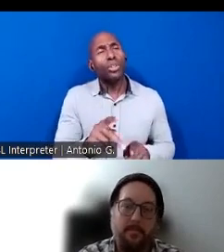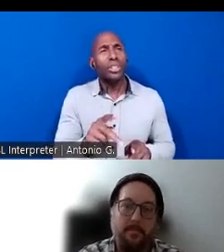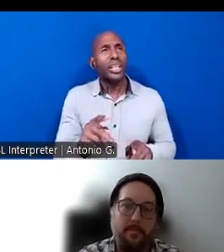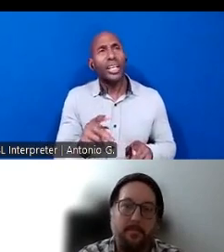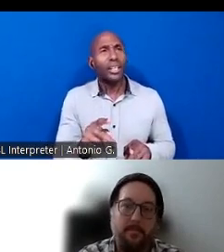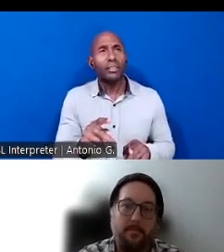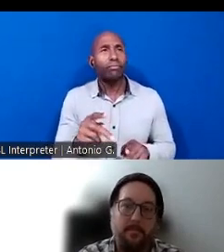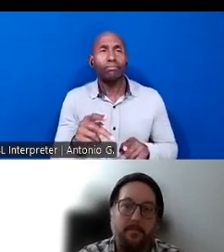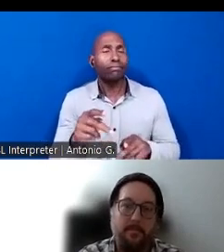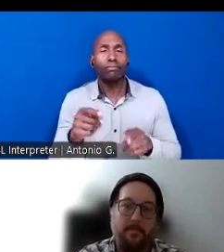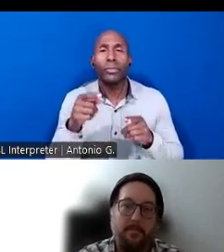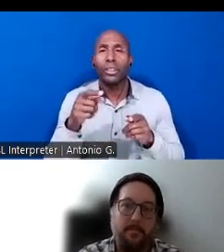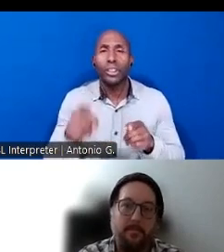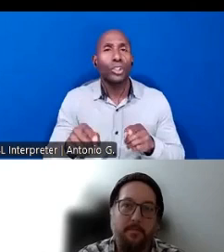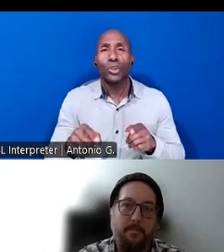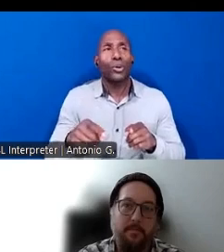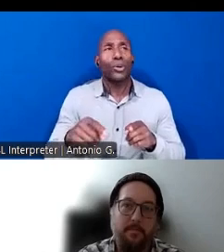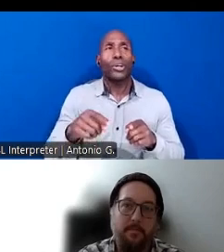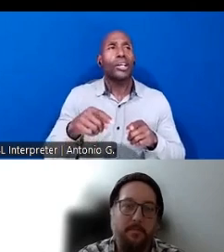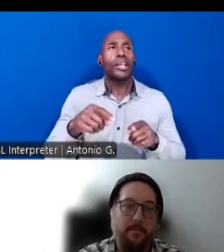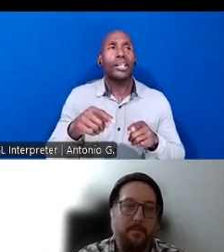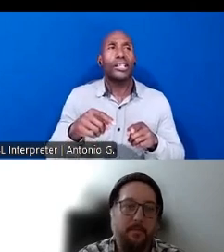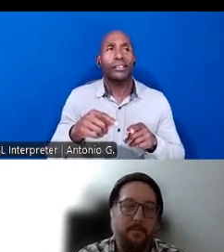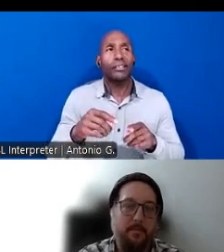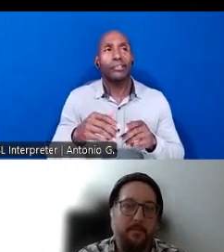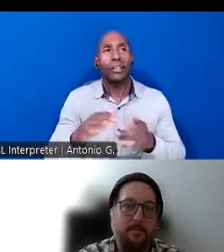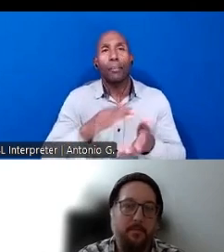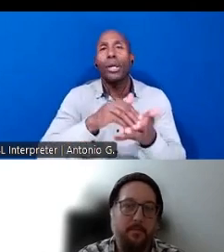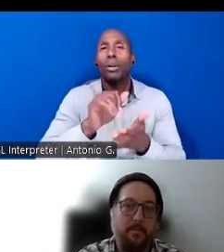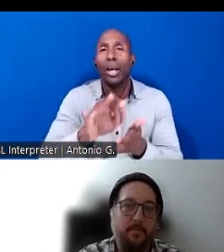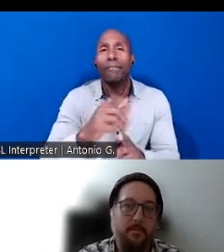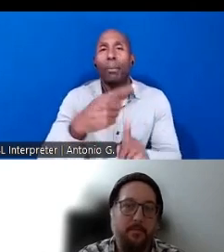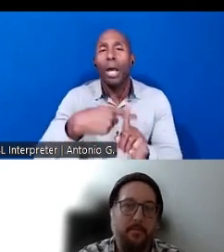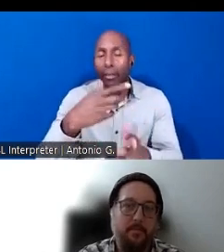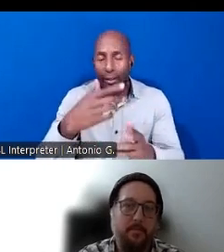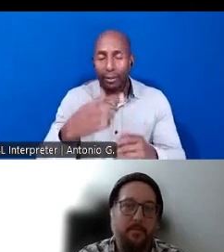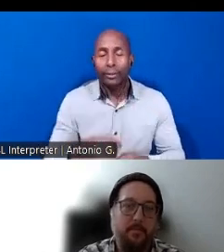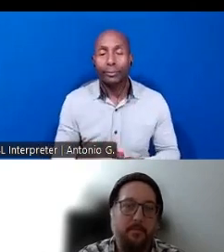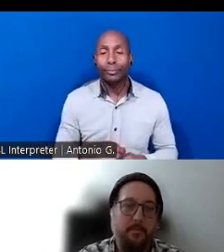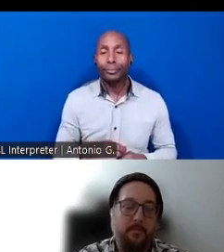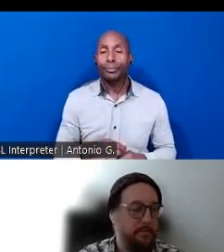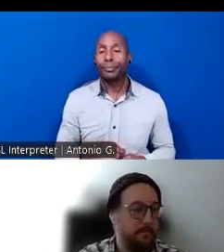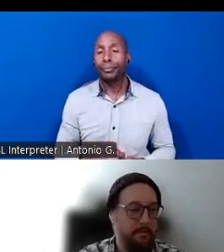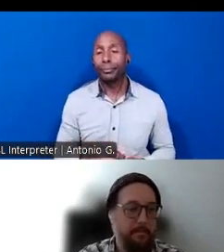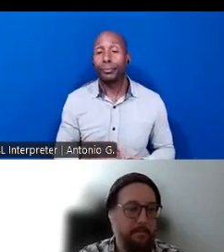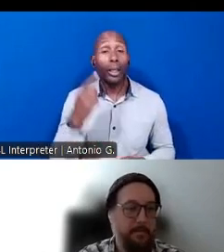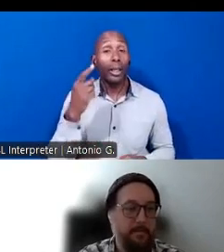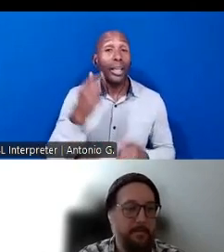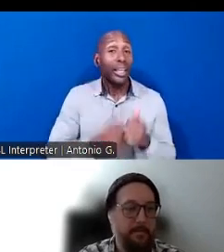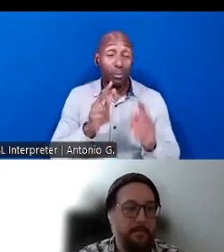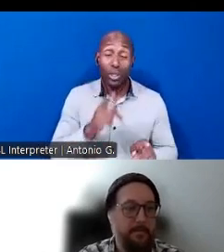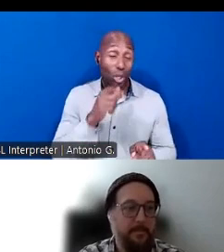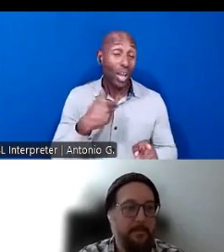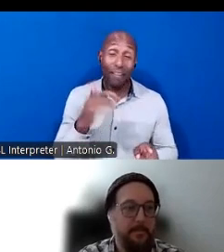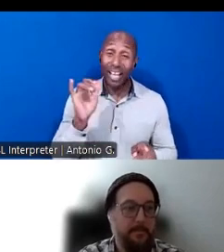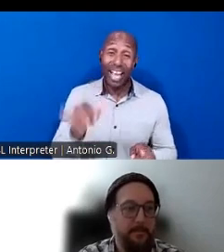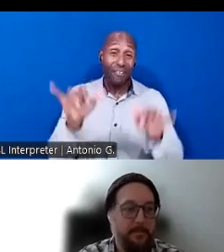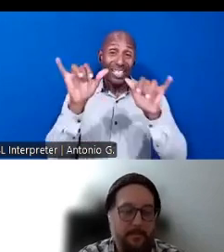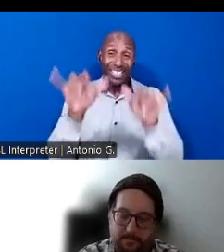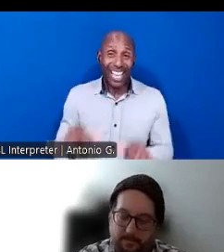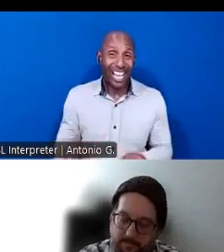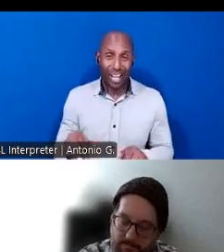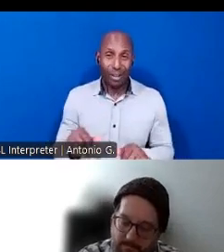say the entries don't have to be the same for each person. So Allison worked all